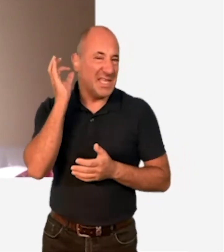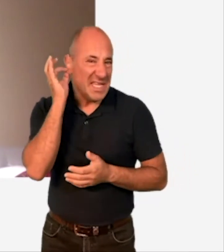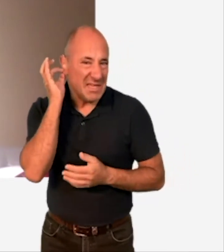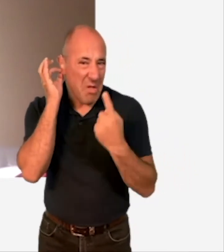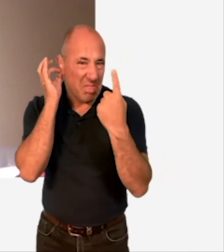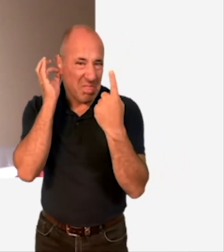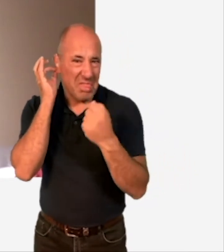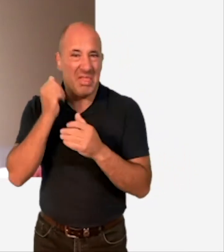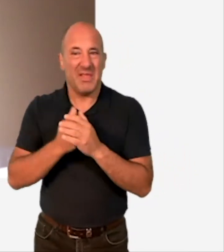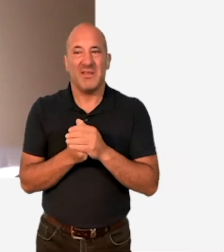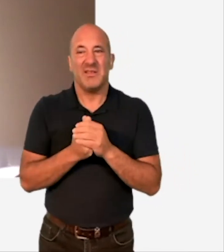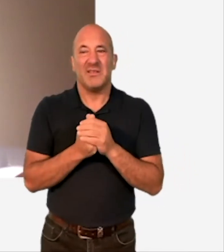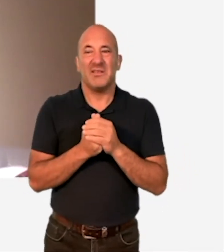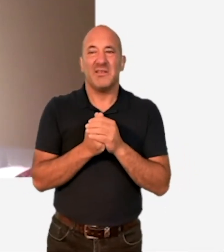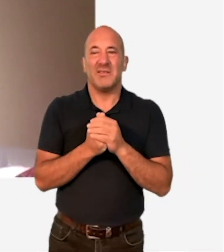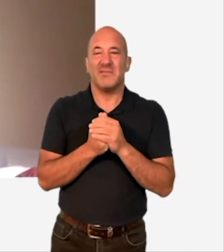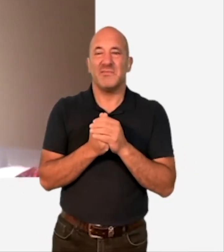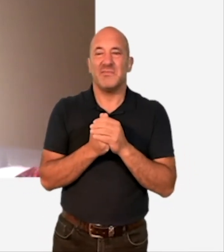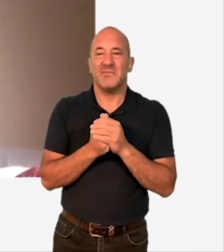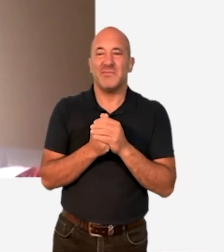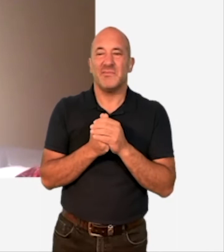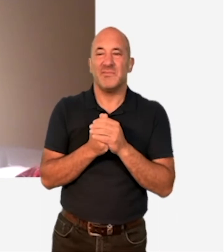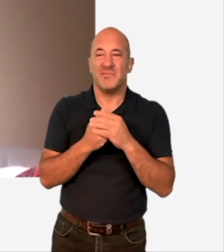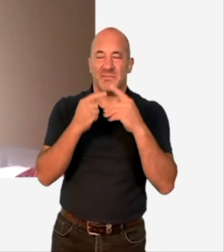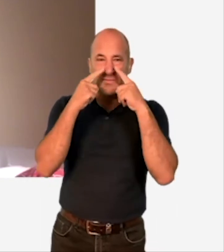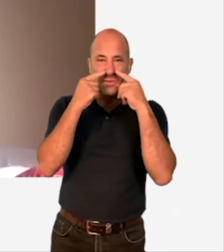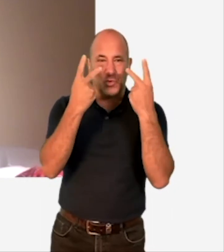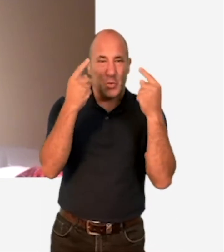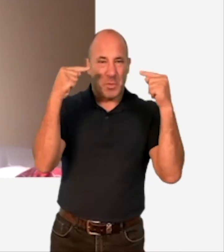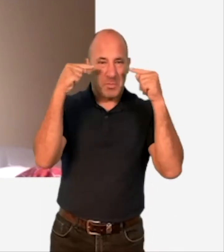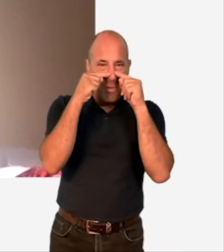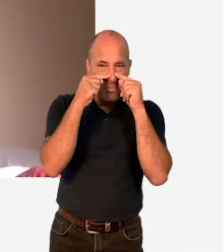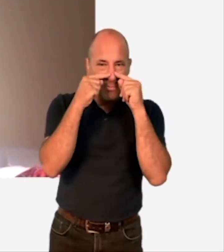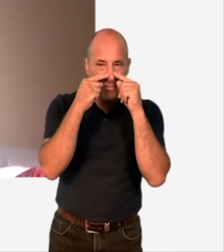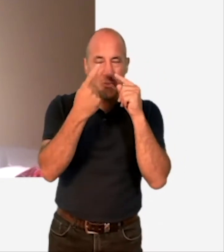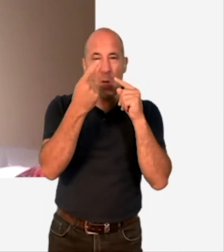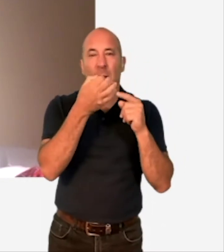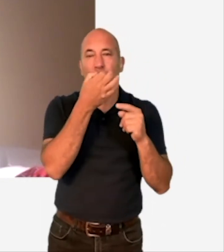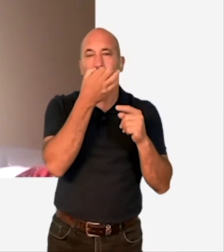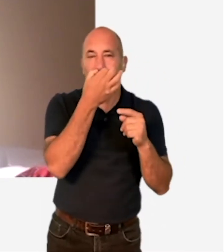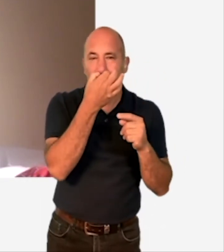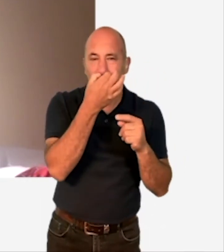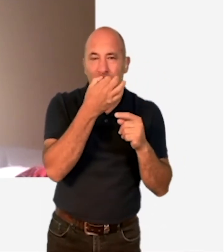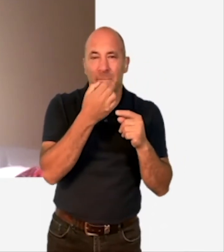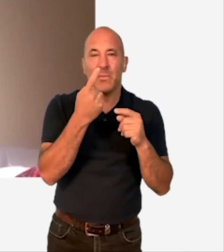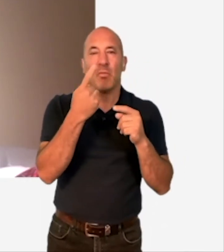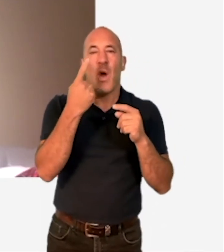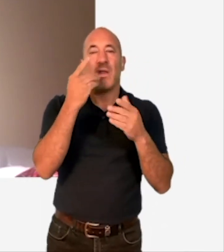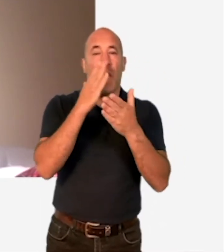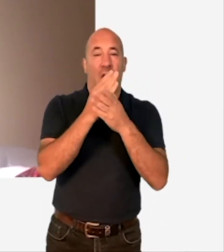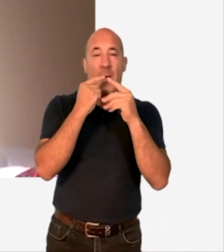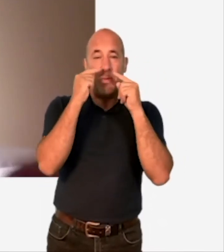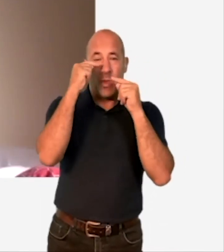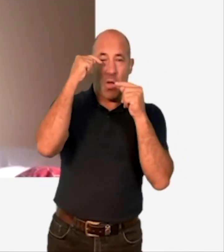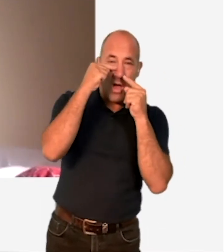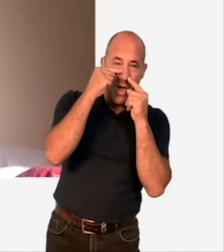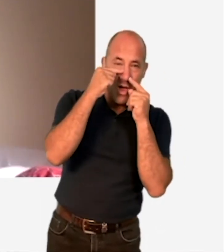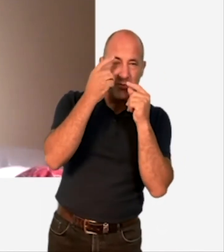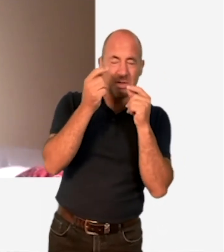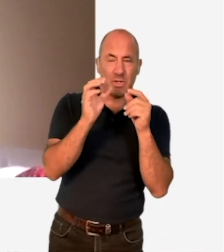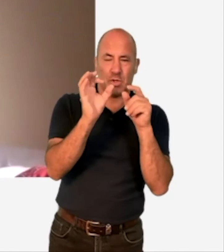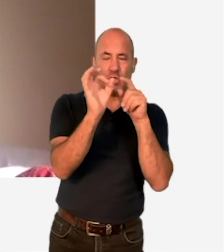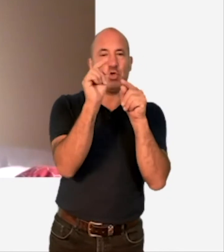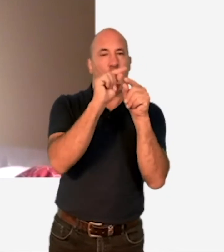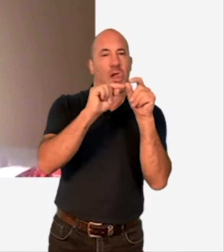my right ear and two nose piercings, one in my septum and one in my actual nose, which is